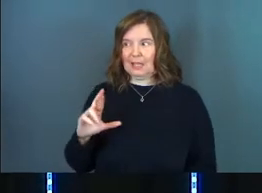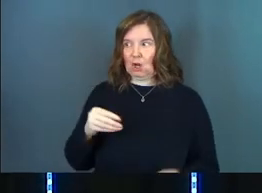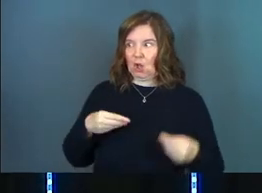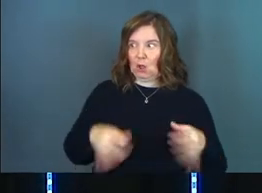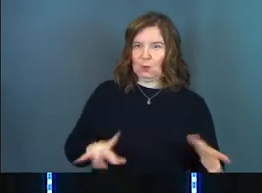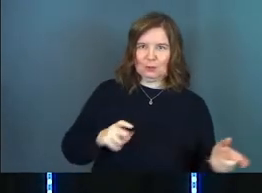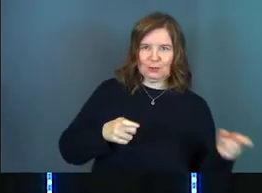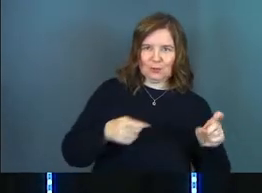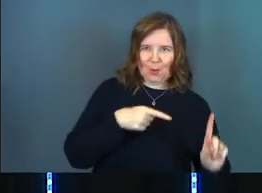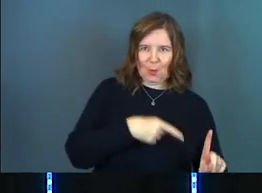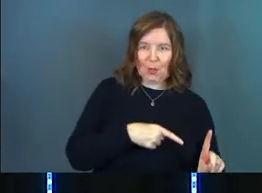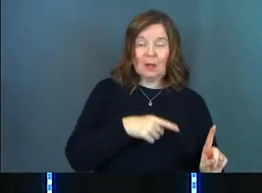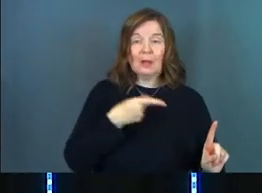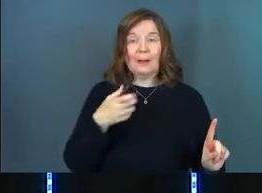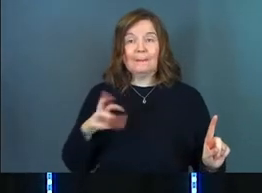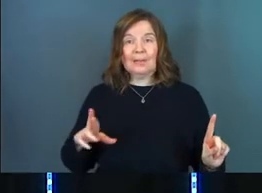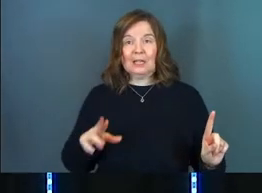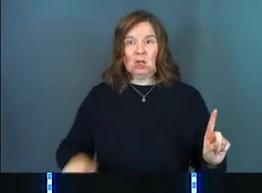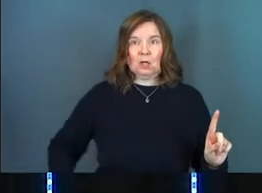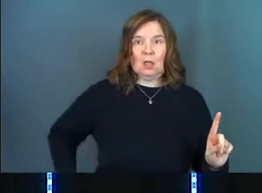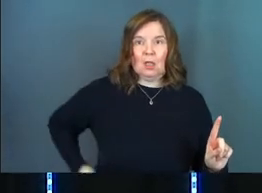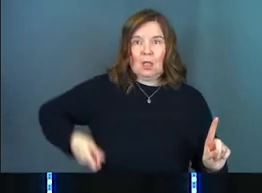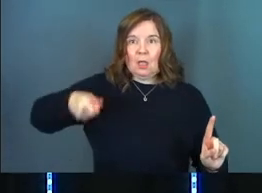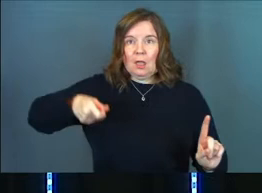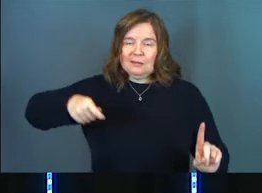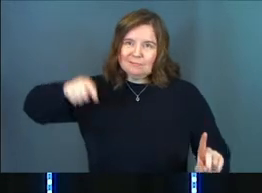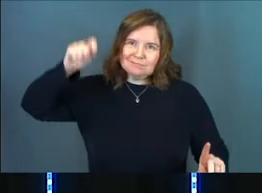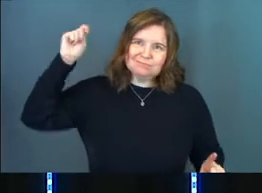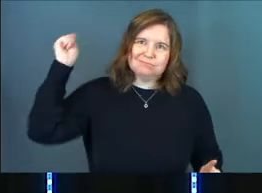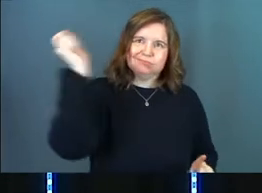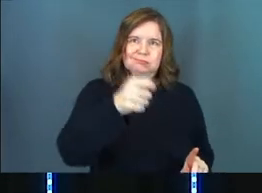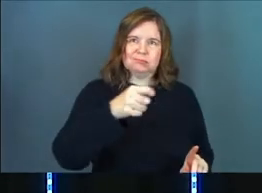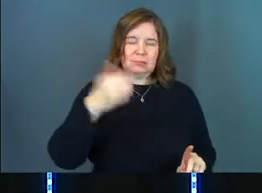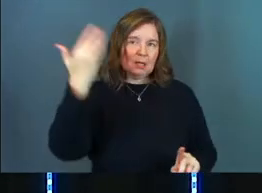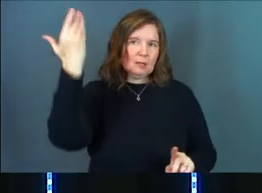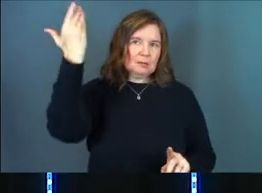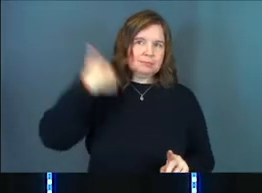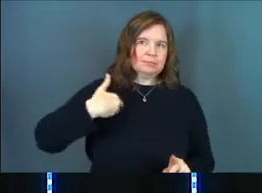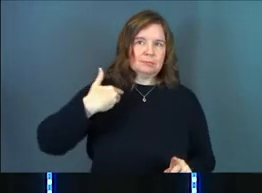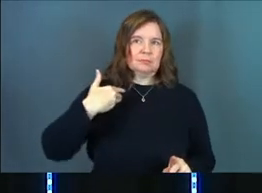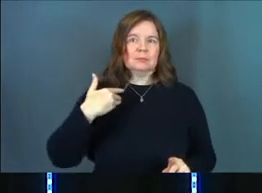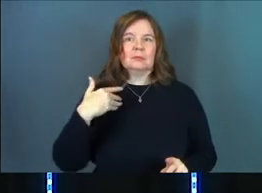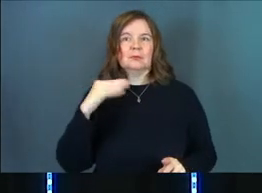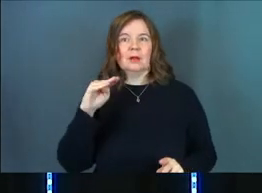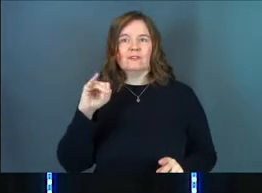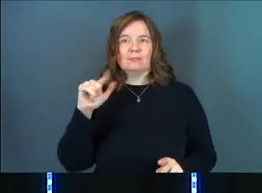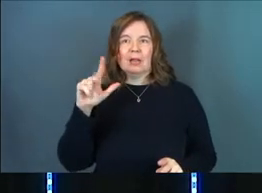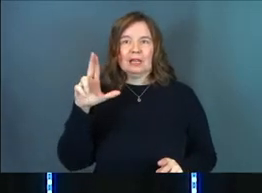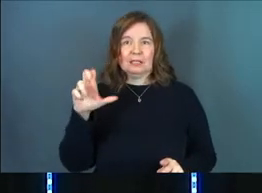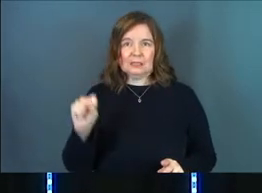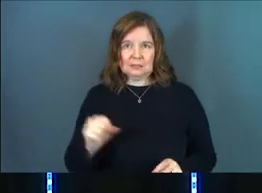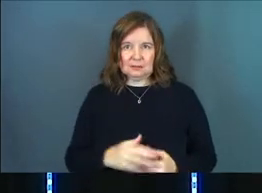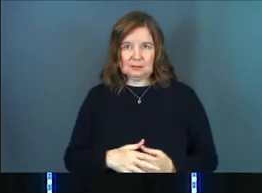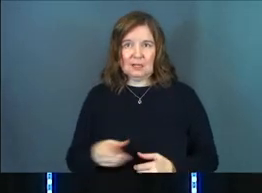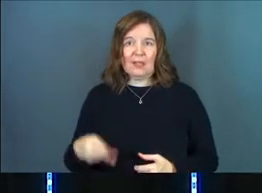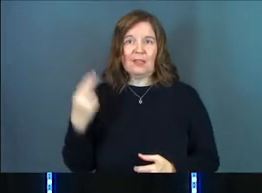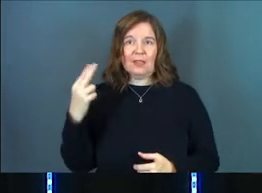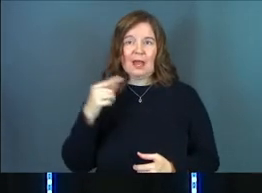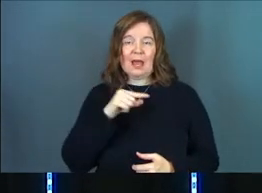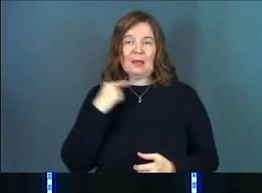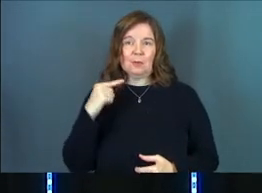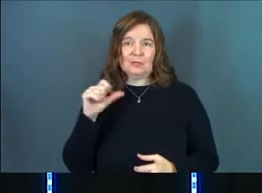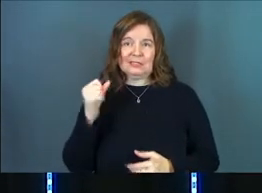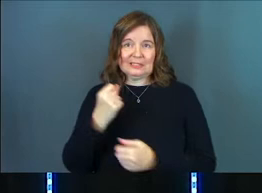loses control. Simon Peter drew a sword and slashed off the right ear of Malchus, the high priest's